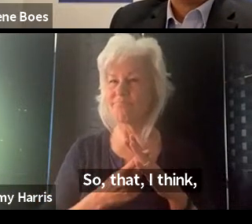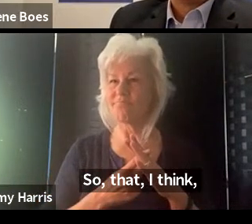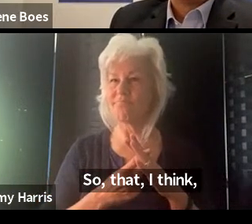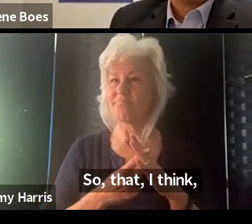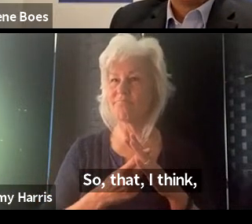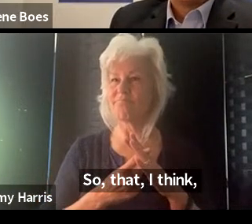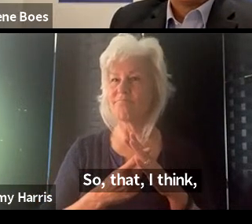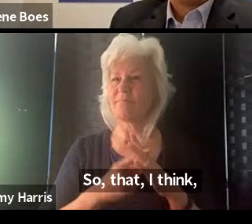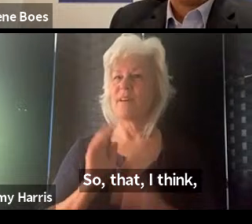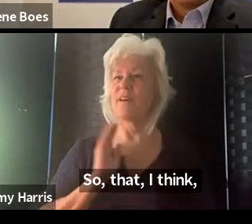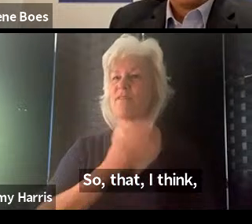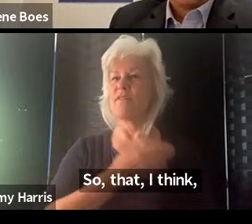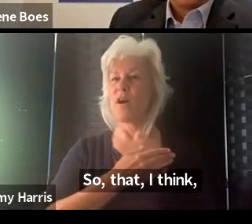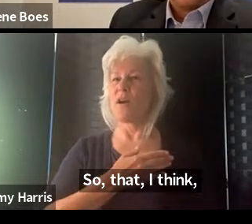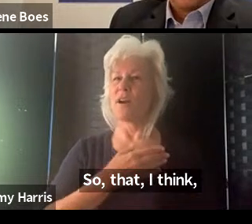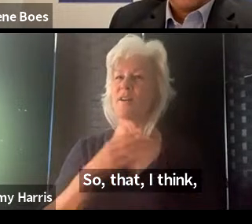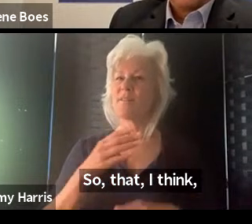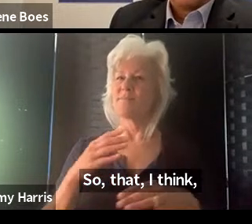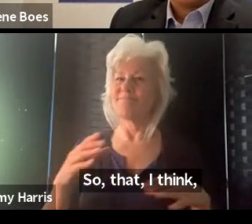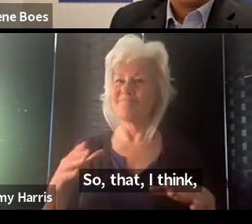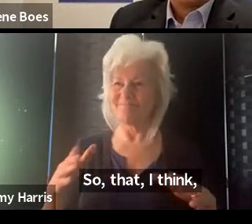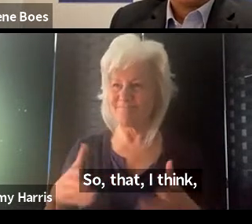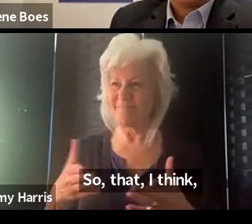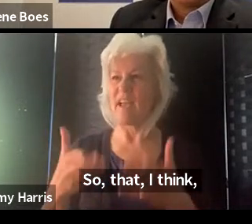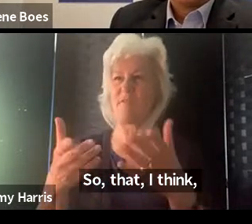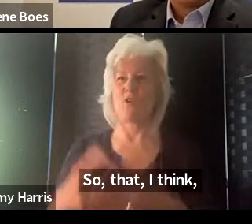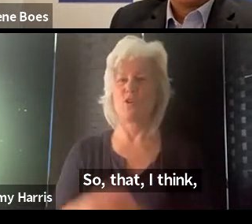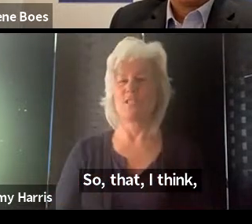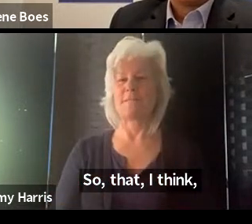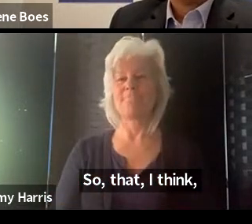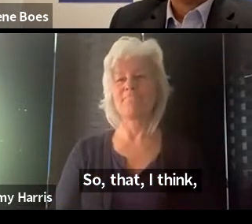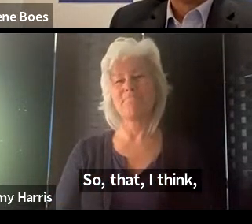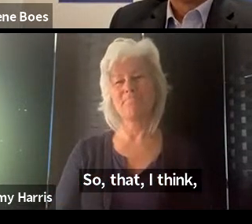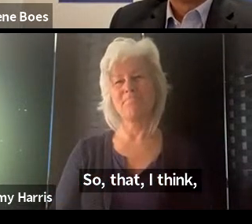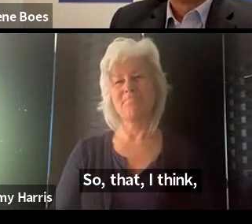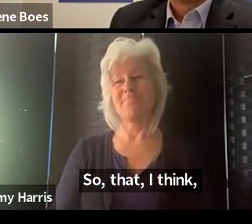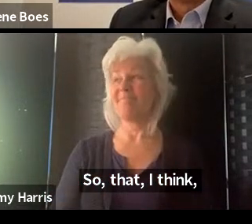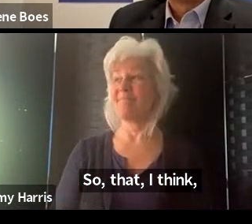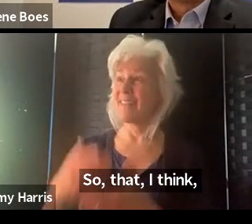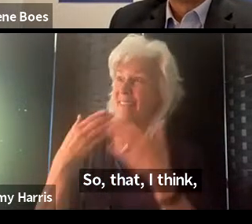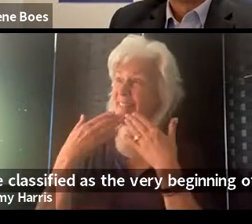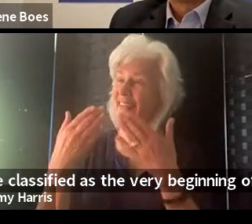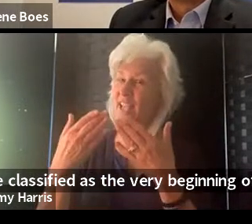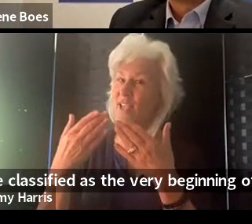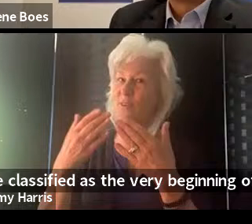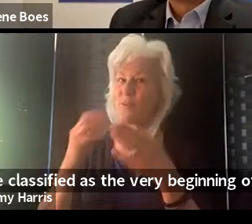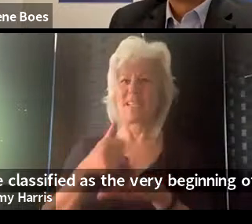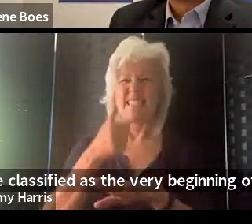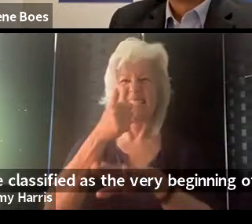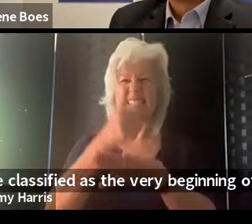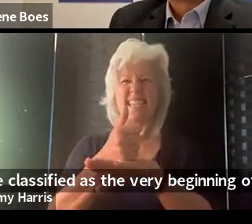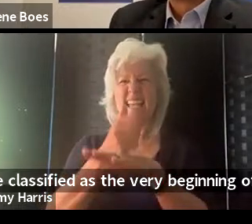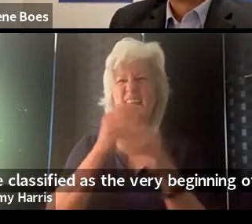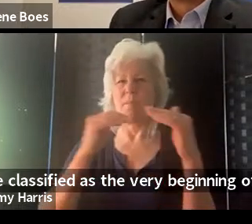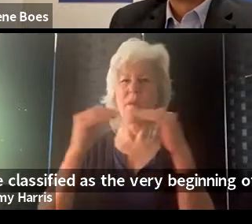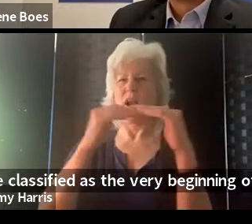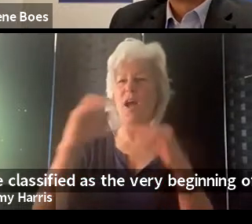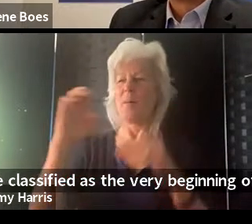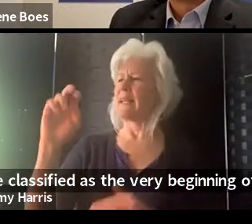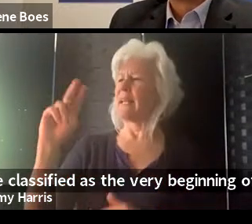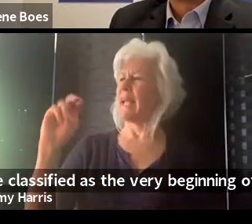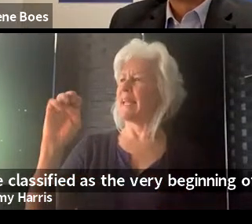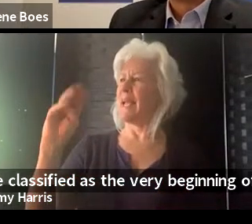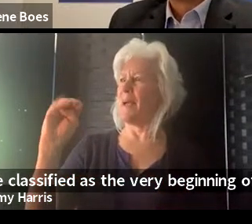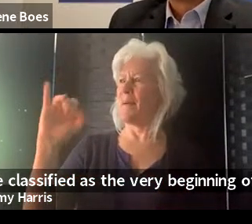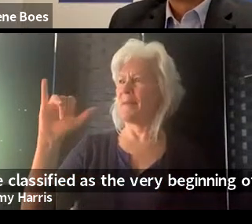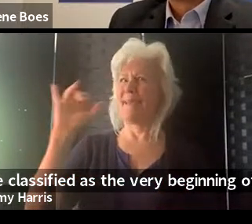of our efforts to pass a law. Thank you. The forming of a common enemy often does do that. Thank